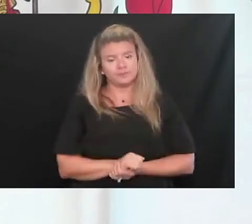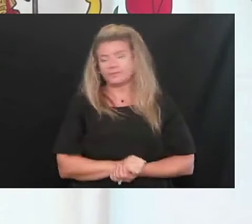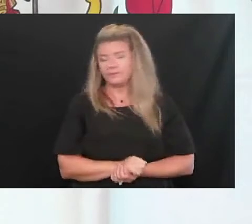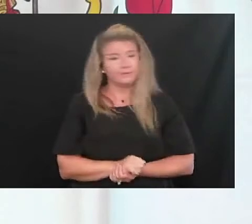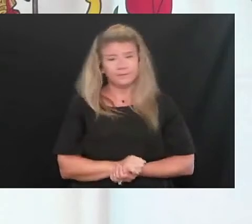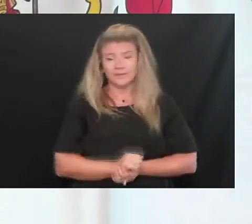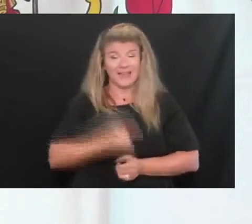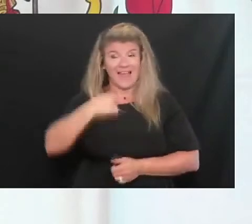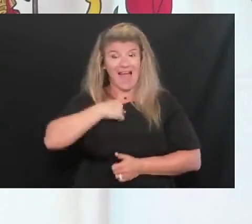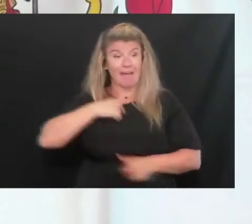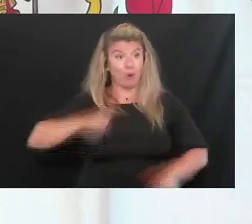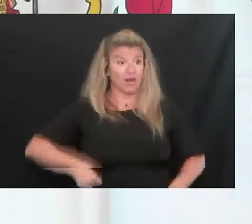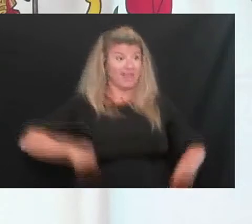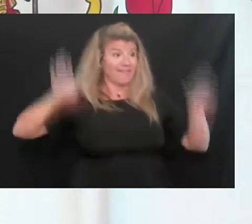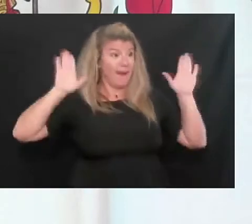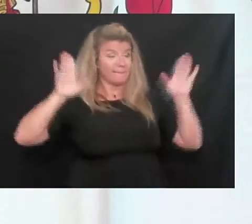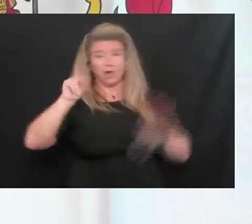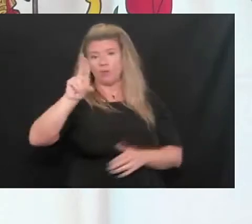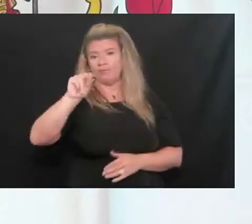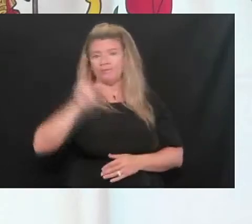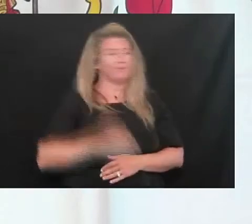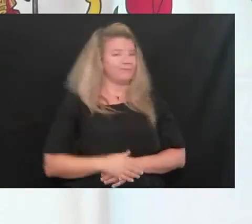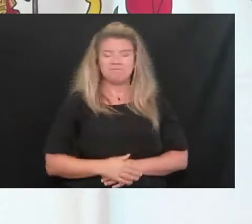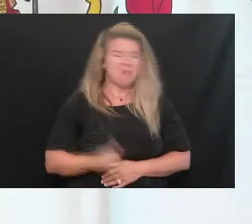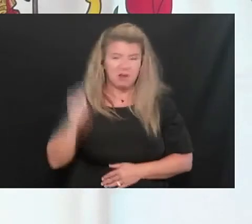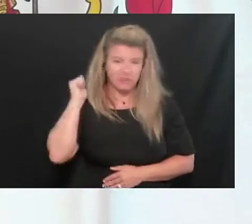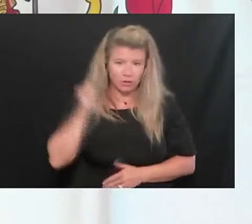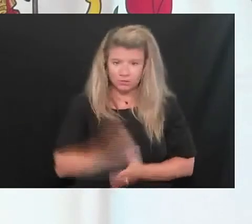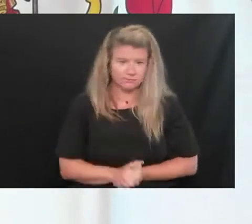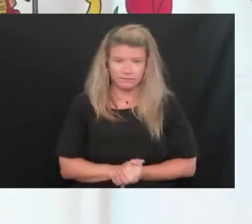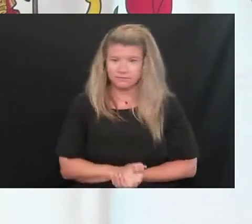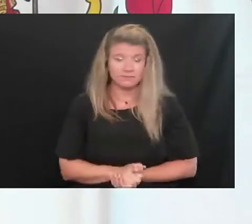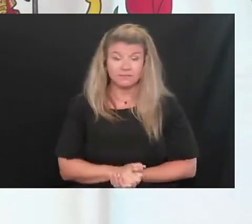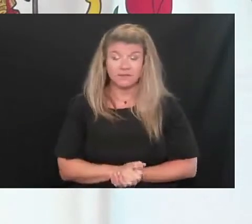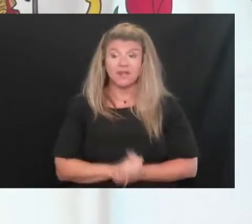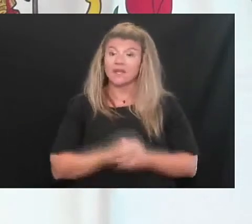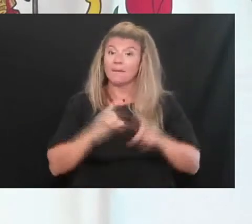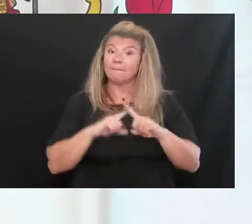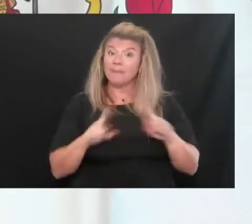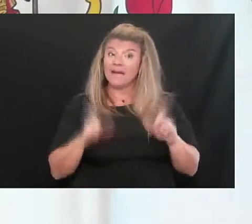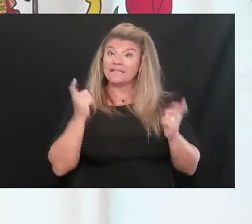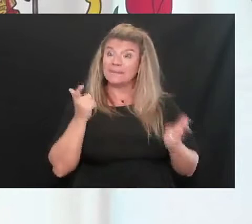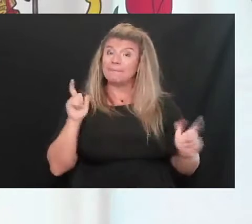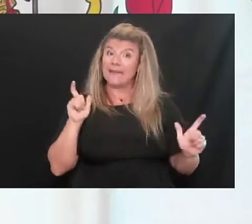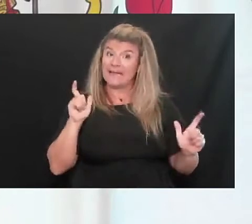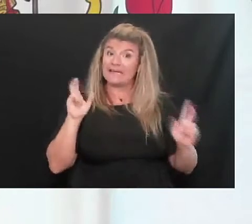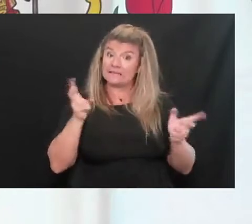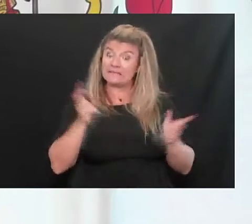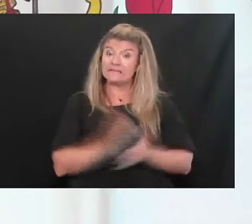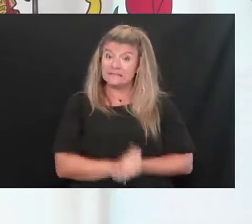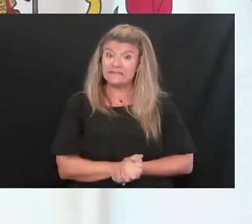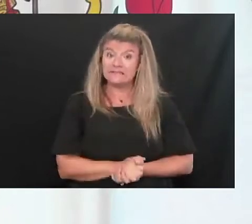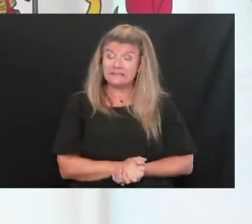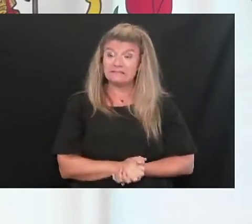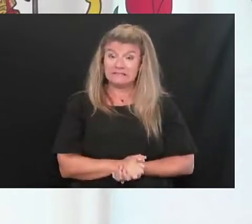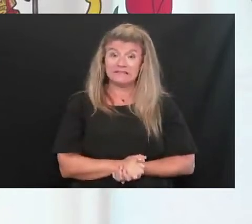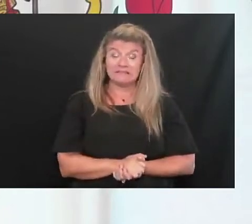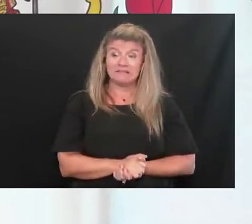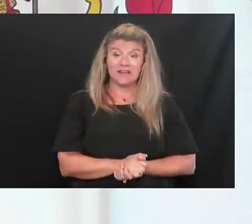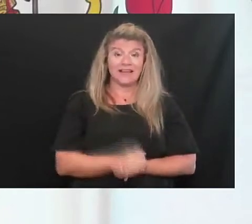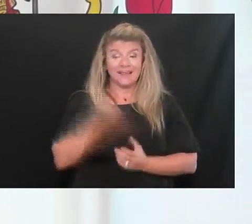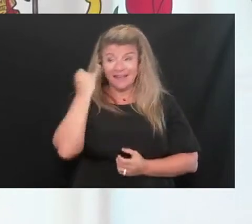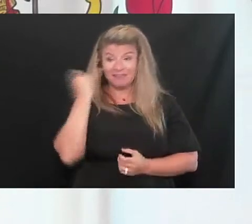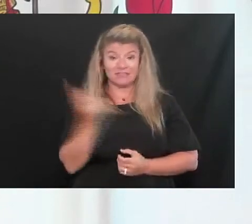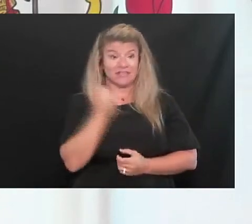not willing to give up, and I'm not going to give up, but it's a big deal, you know, when somebody just walks away